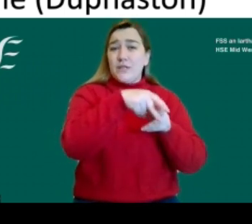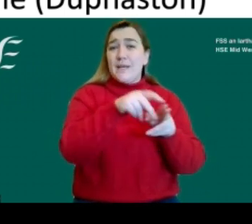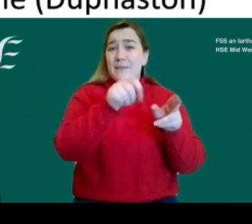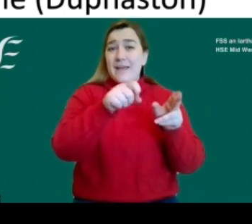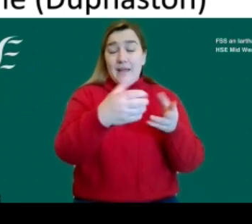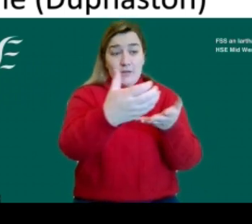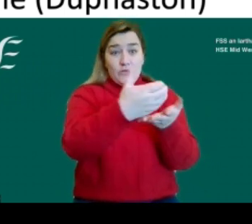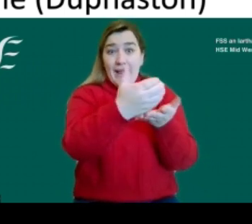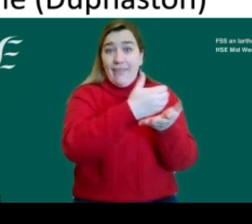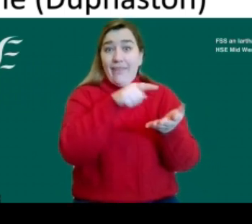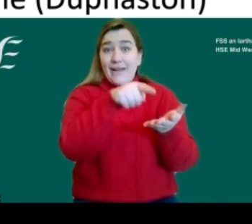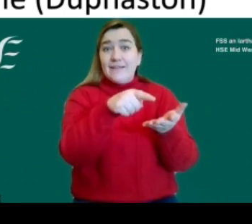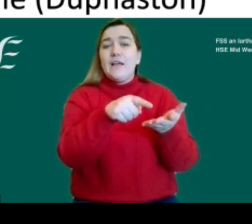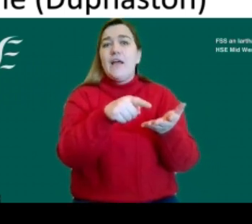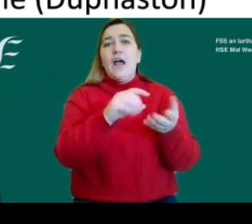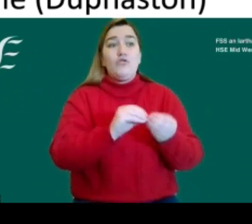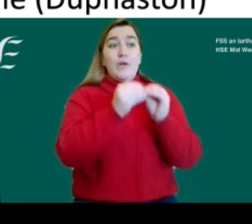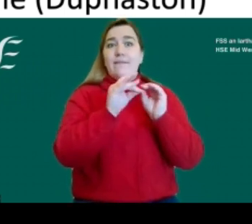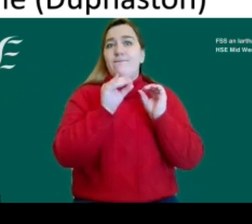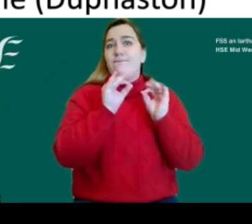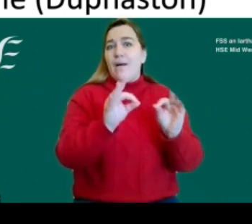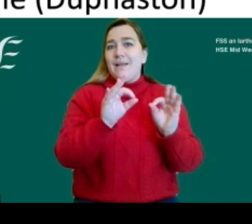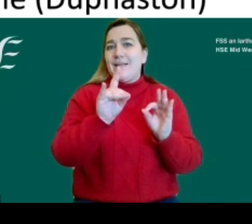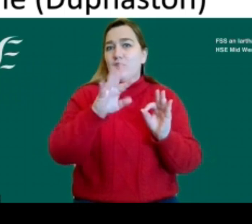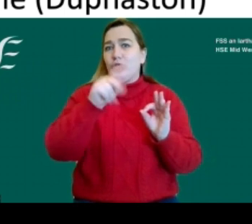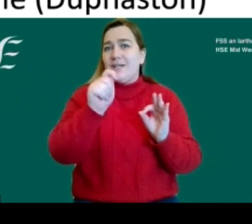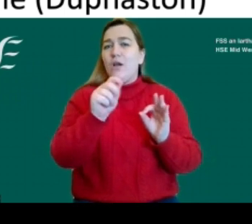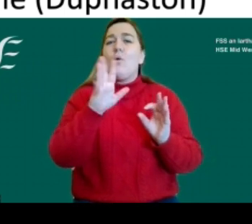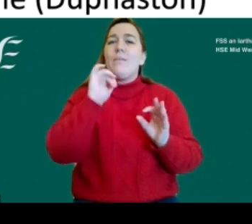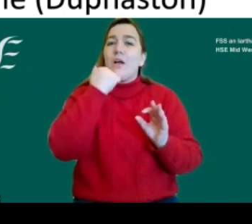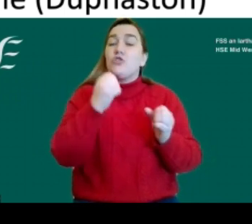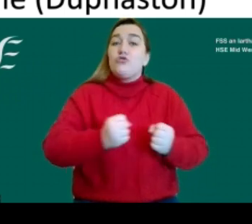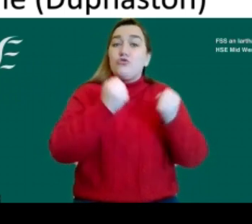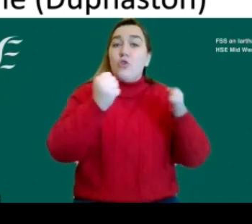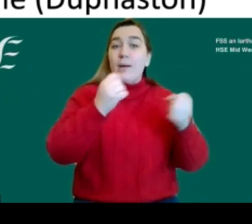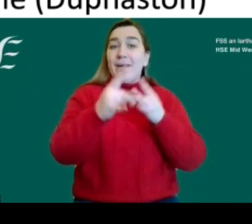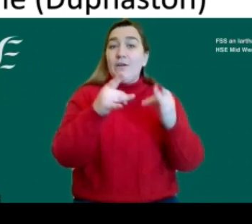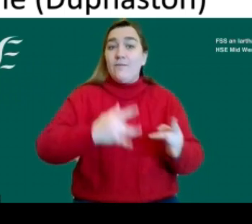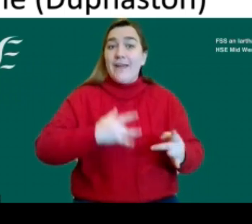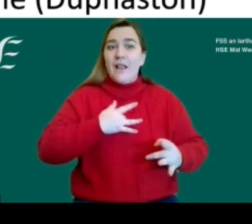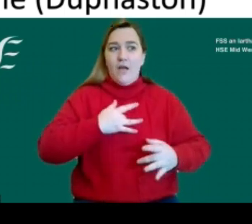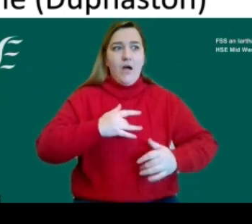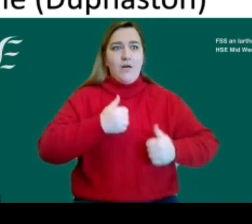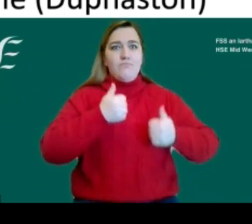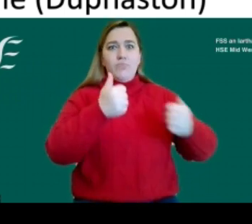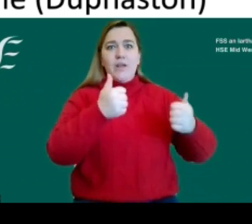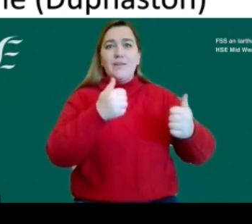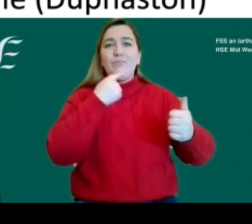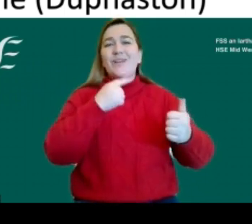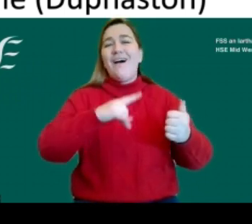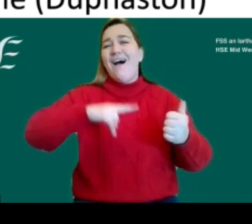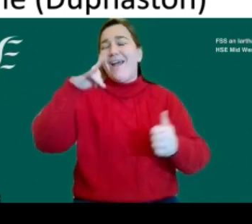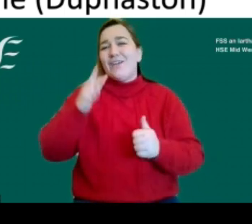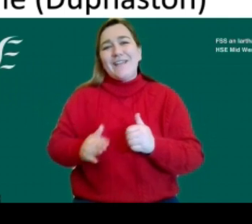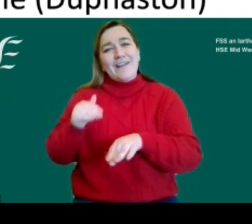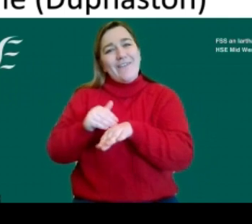really strong HRT from it, which was a fabulous HRT if you took it because it was so strong and it made you feel much better. But with that, there was a lot higher side